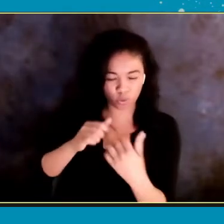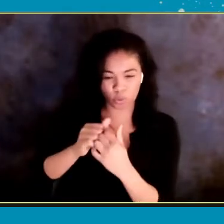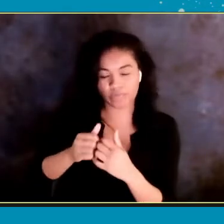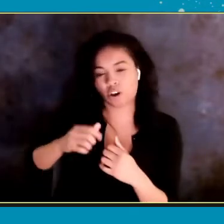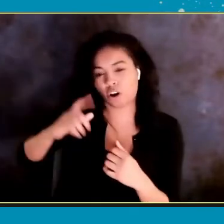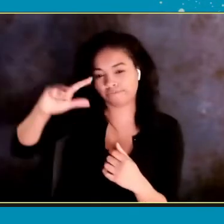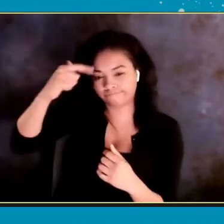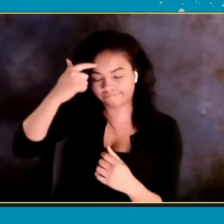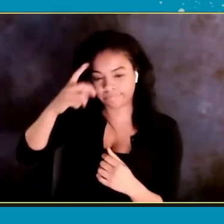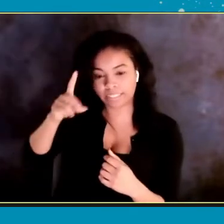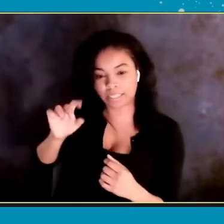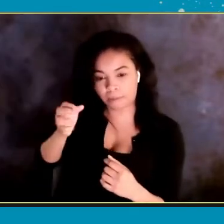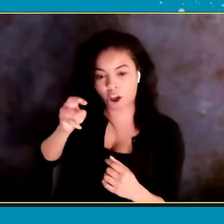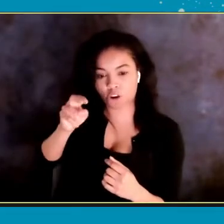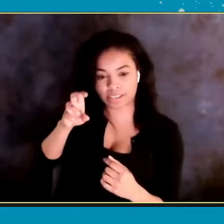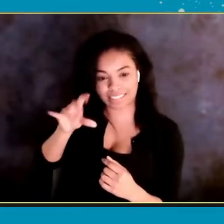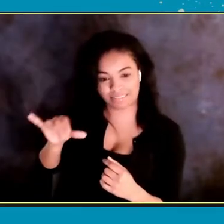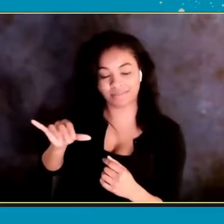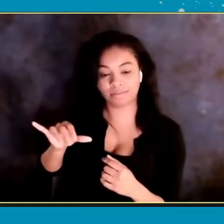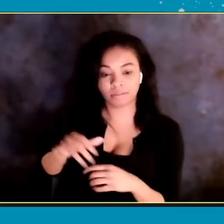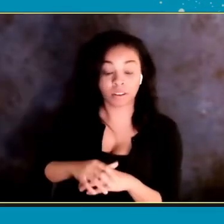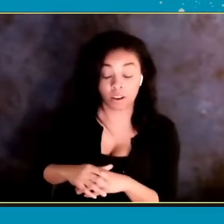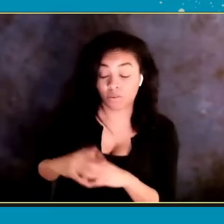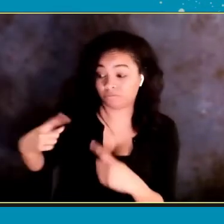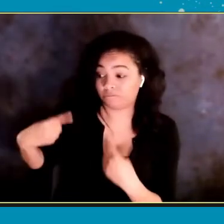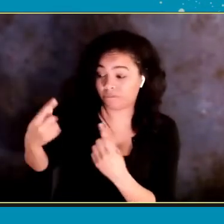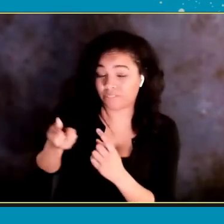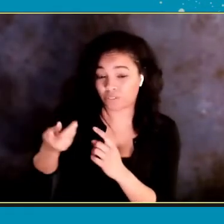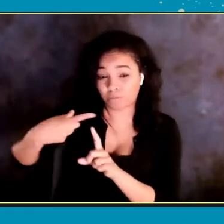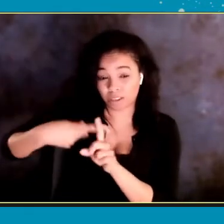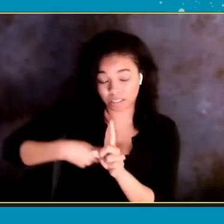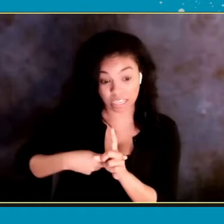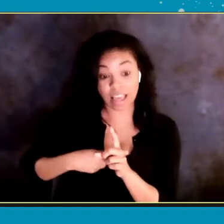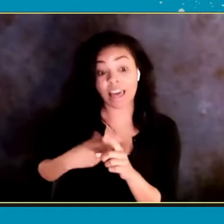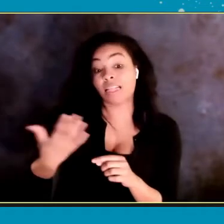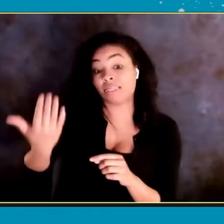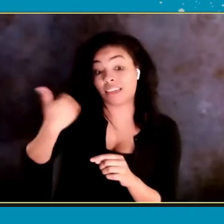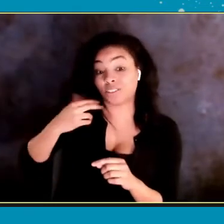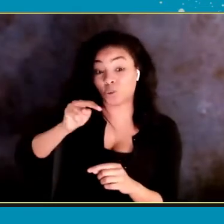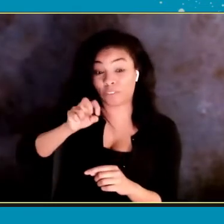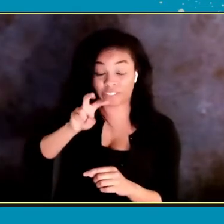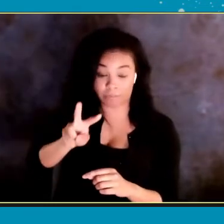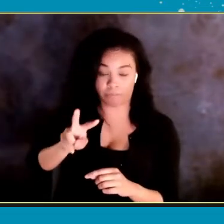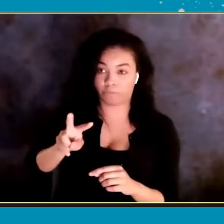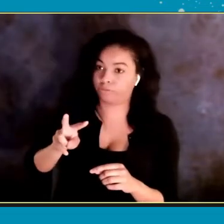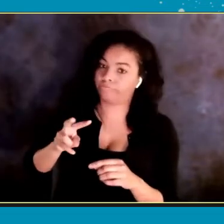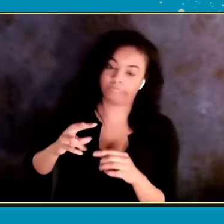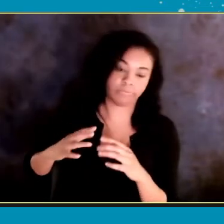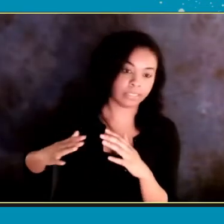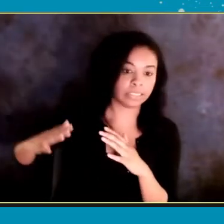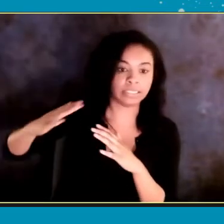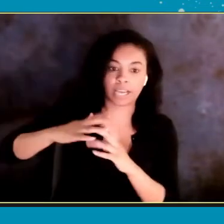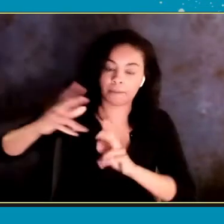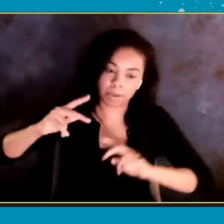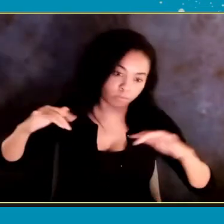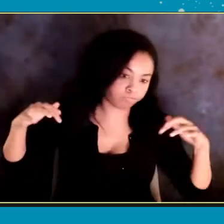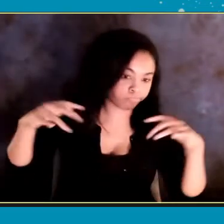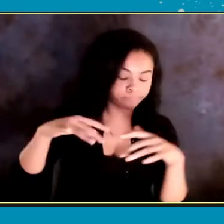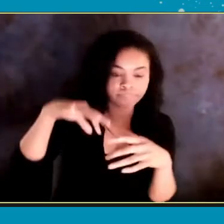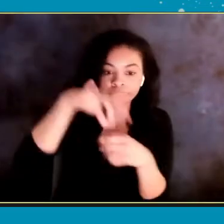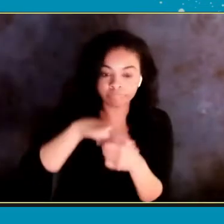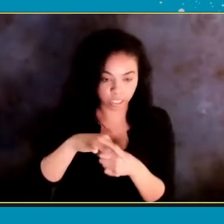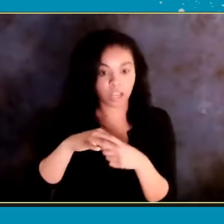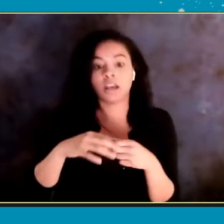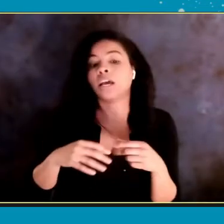several months. Last November, we saw record voter turnout as historic numbers of youth, people of color,